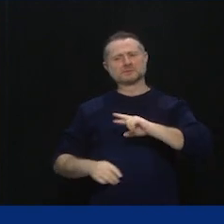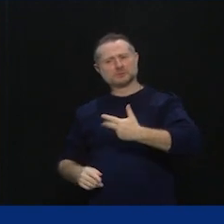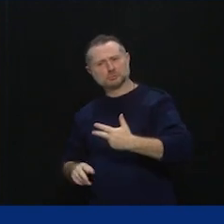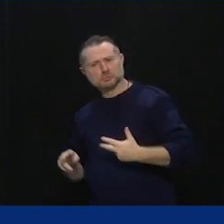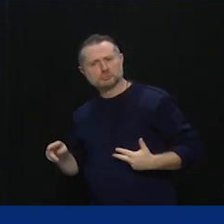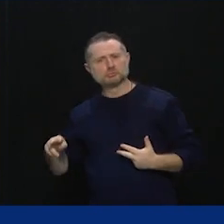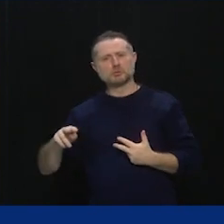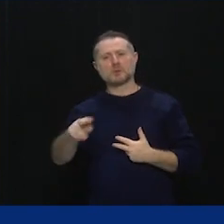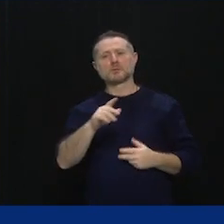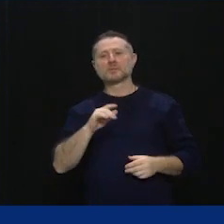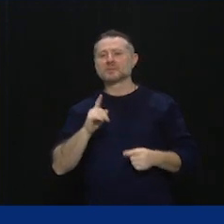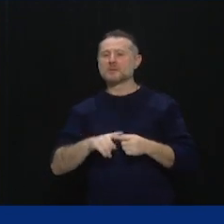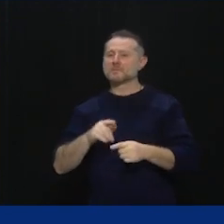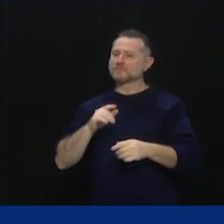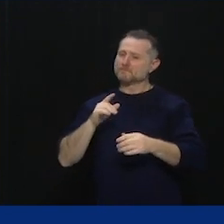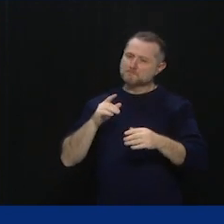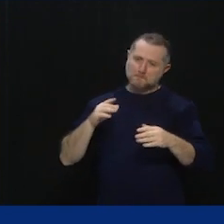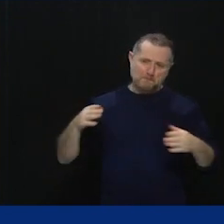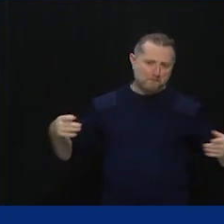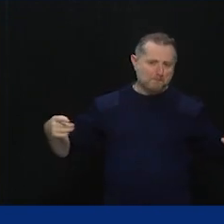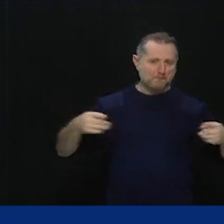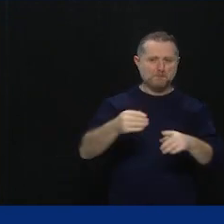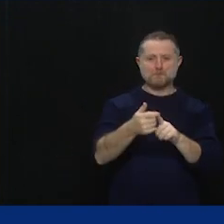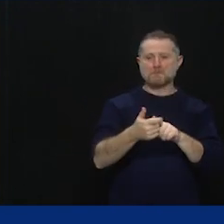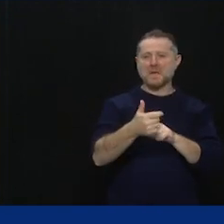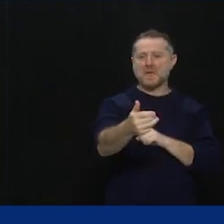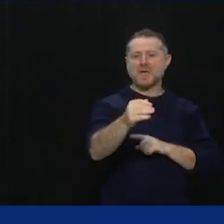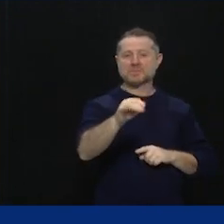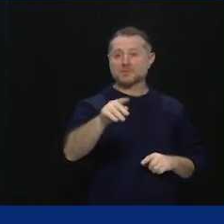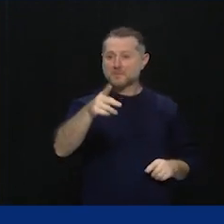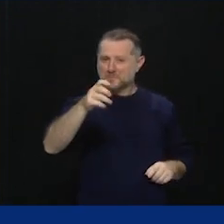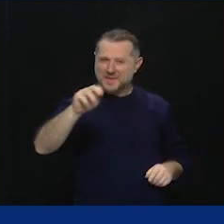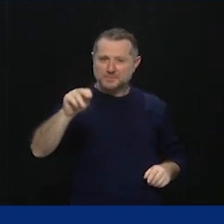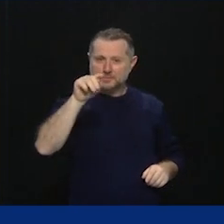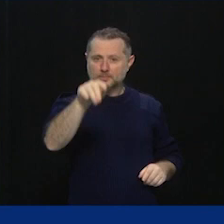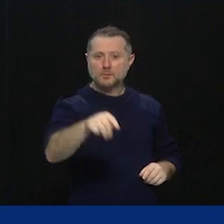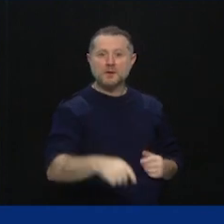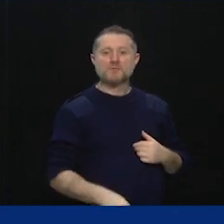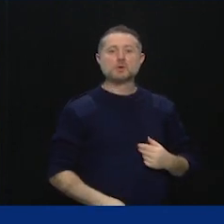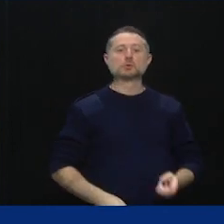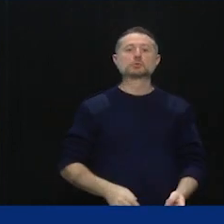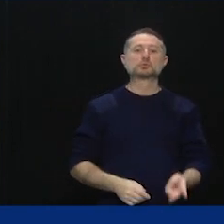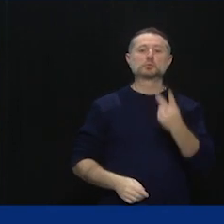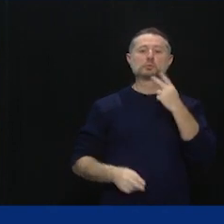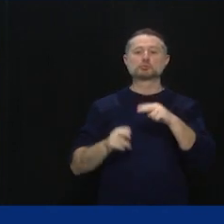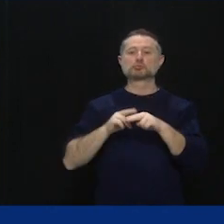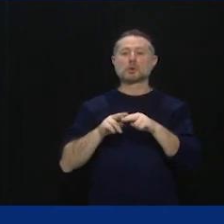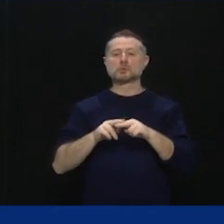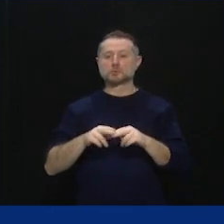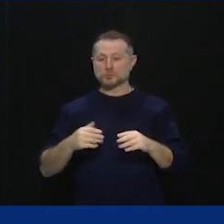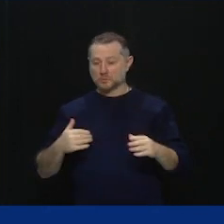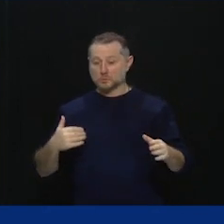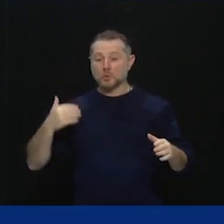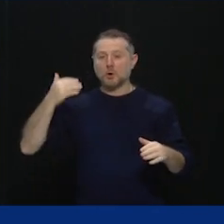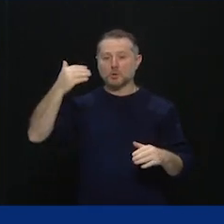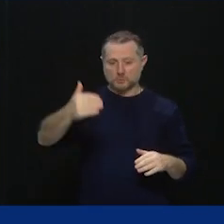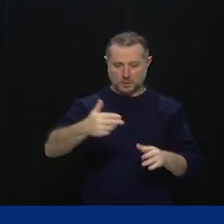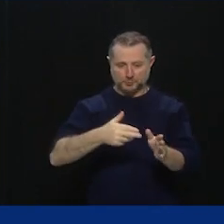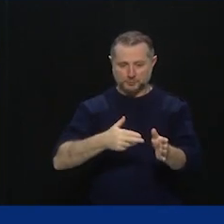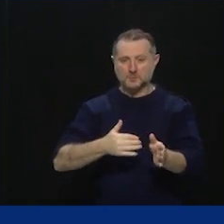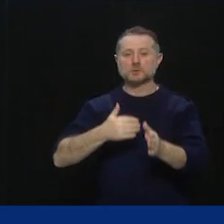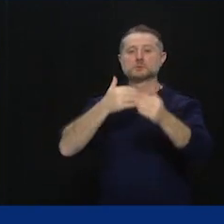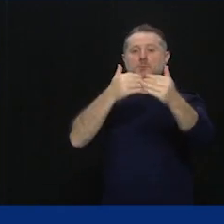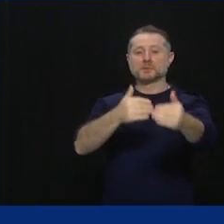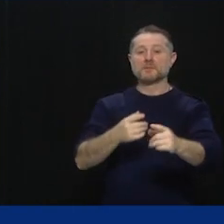Penn. We are 2 train stops away. Supervisor and I like to talk about this. 2 train stops away from